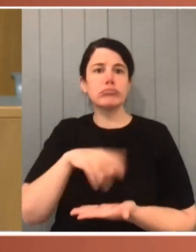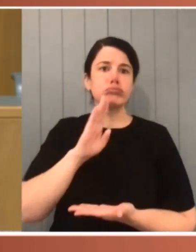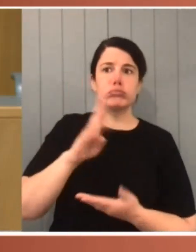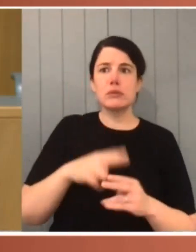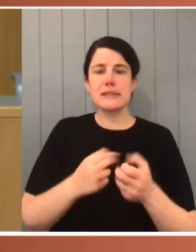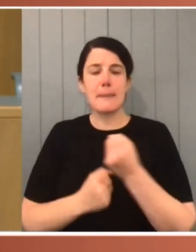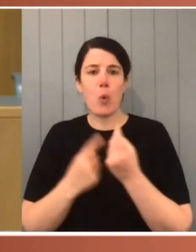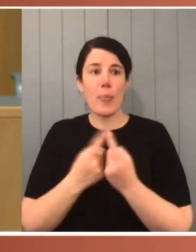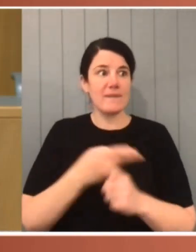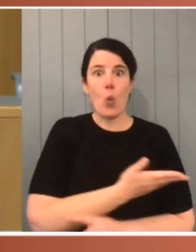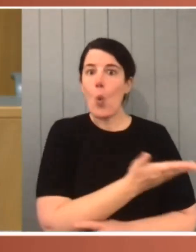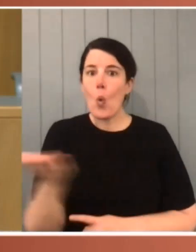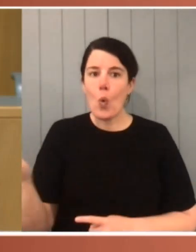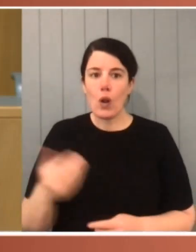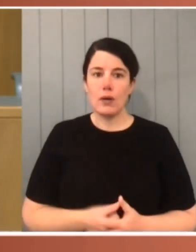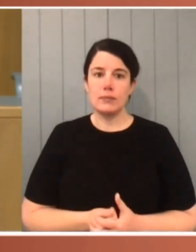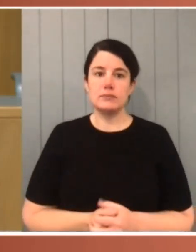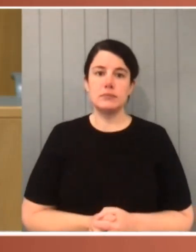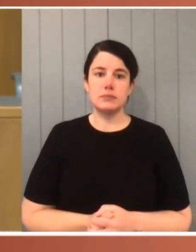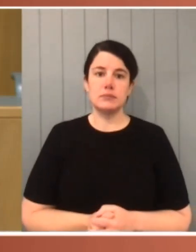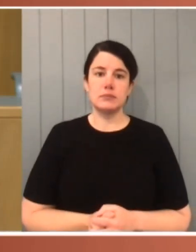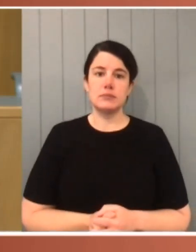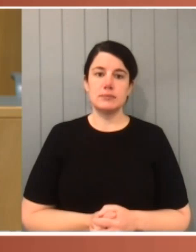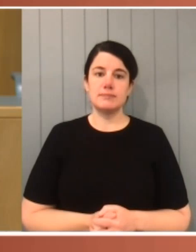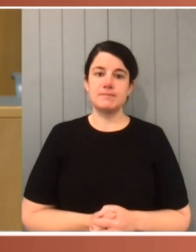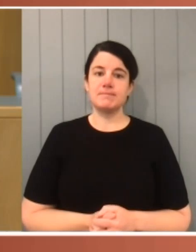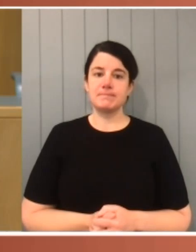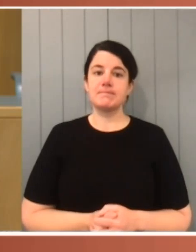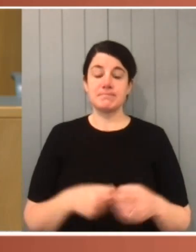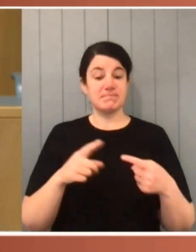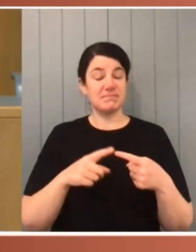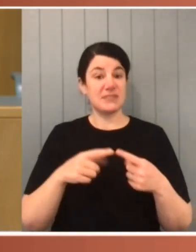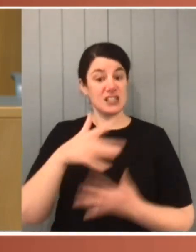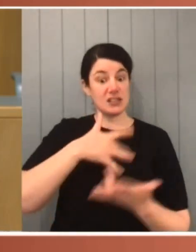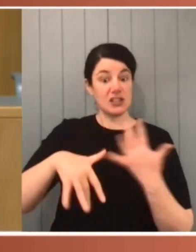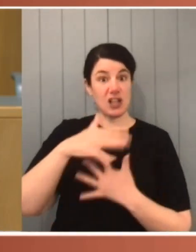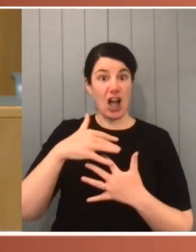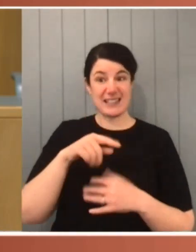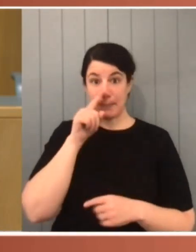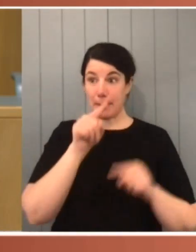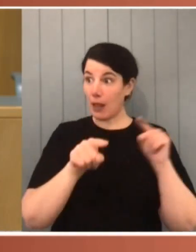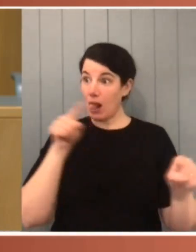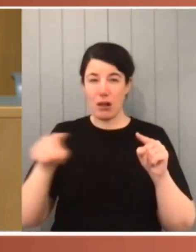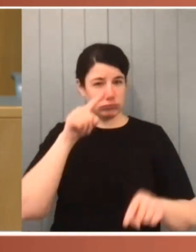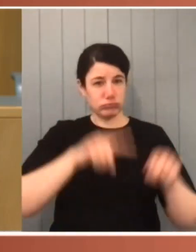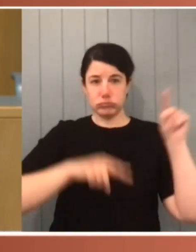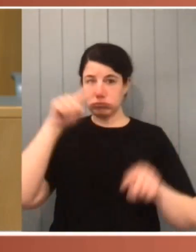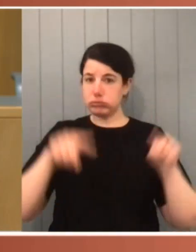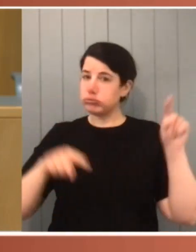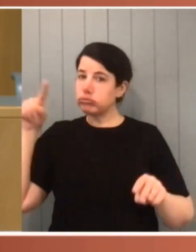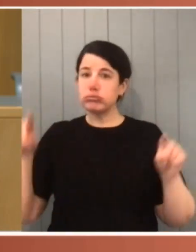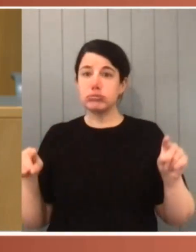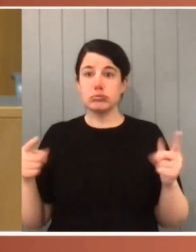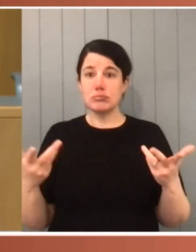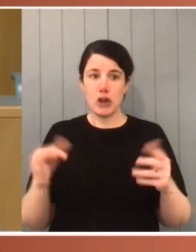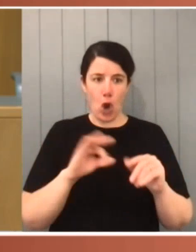assumptions behind this idea of public reason are two. First, the societies are diverse. Social diversity is a fact in Australia. It's a fact in any liberal democracy, in any